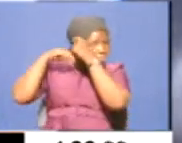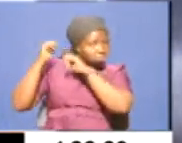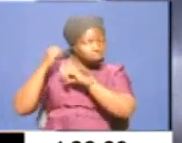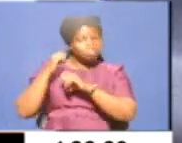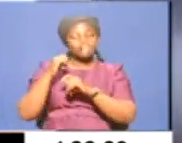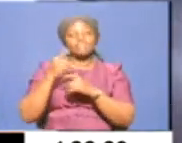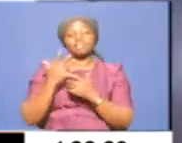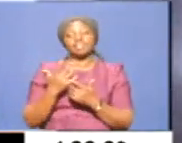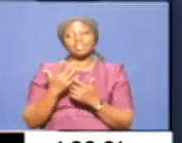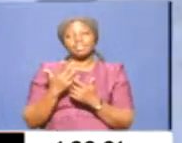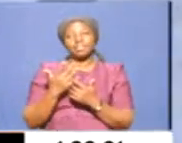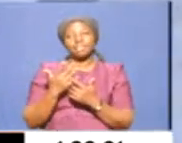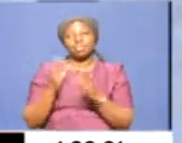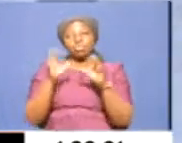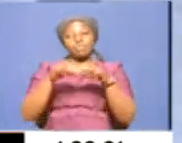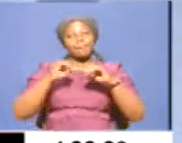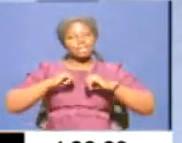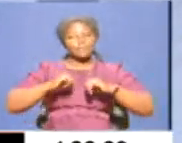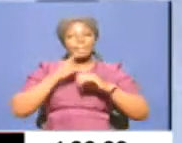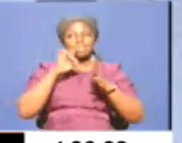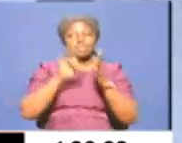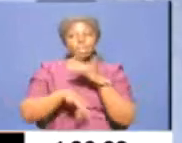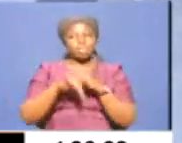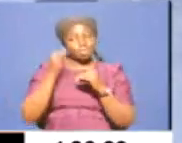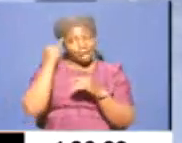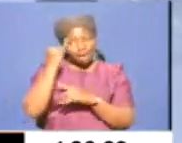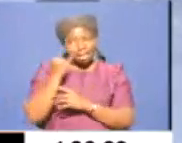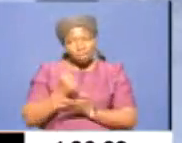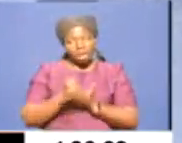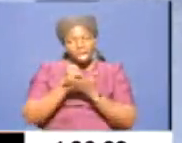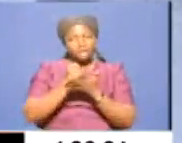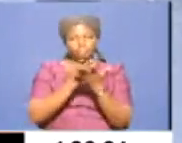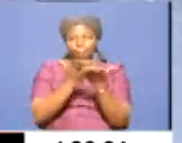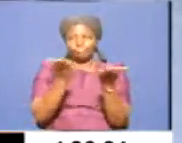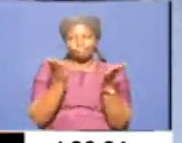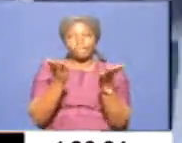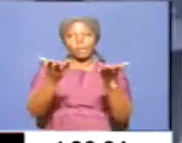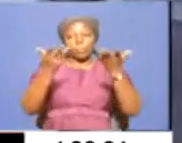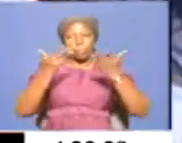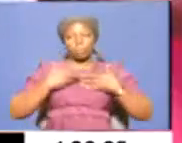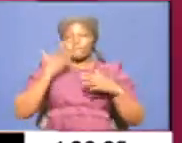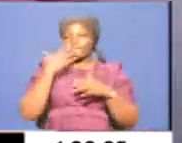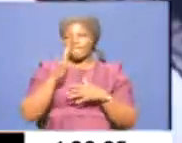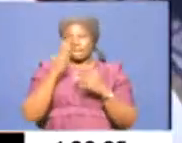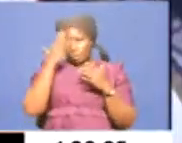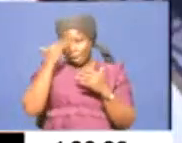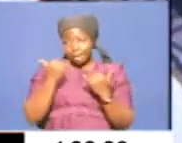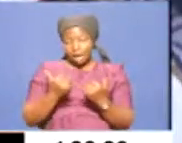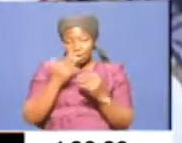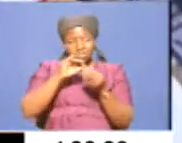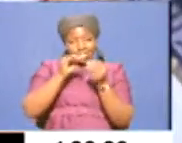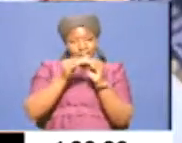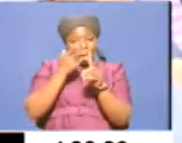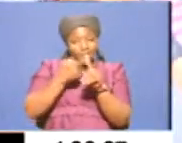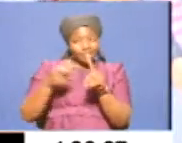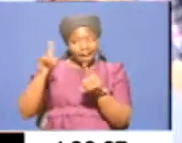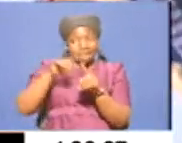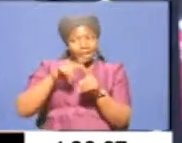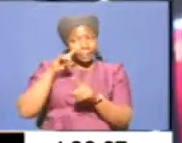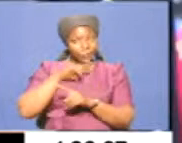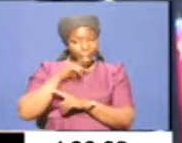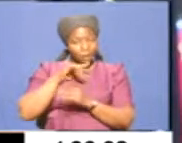Charles Opio said the move to assist them was much welcome as the numbers have gone higher now compared to other